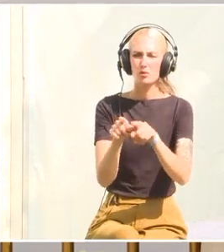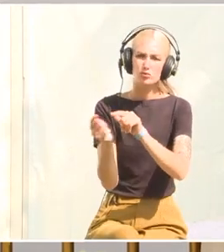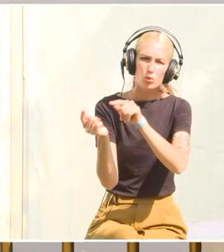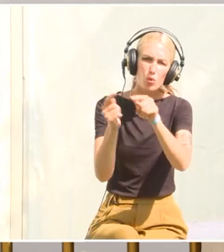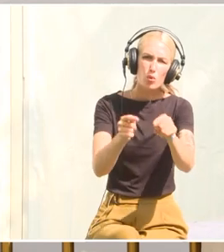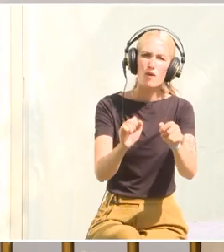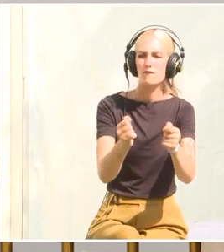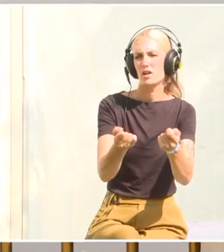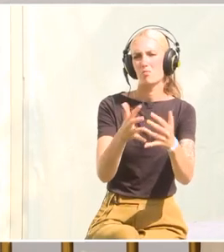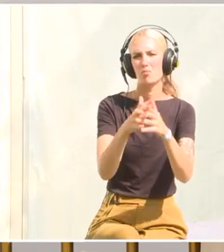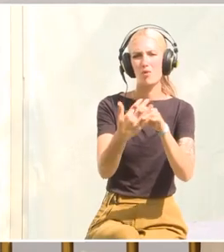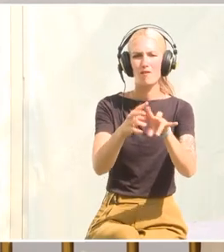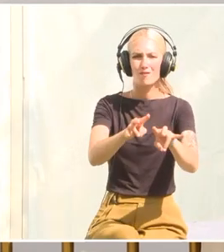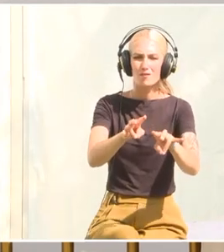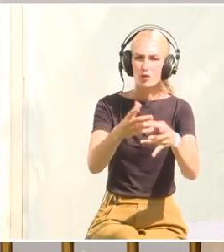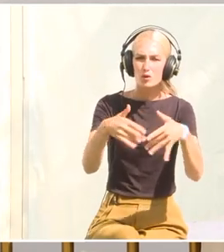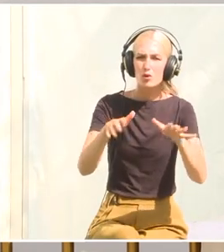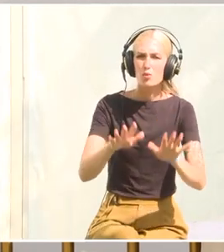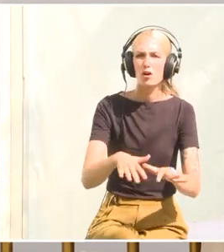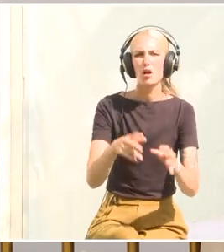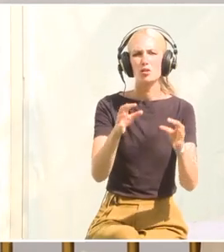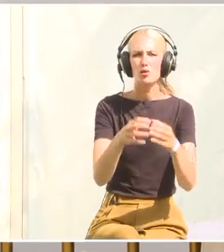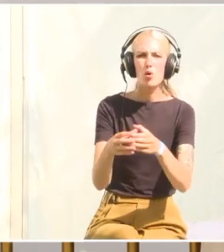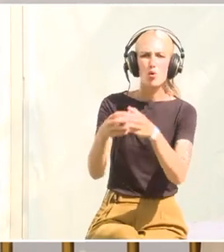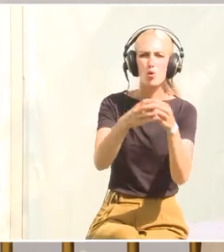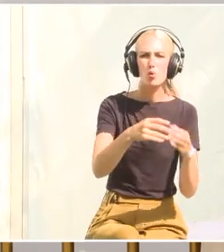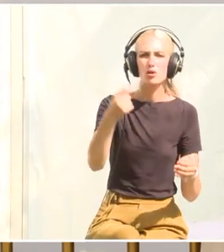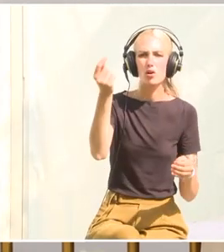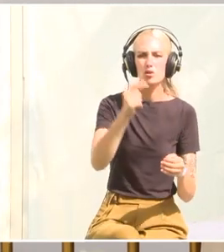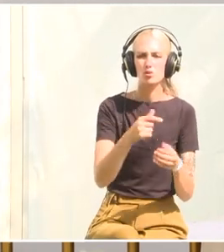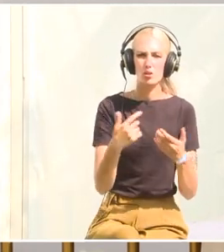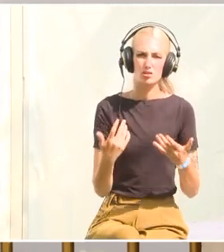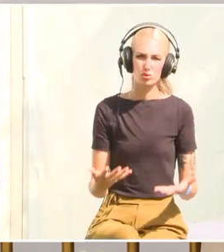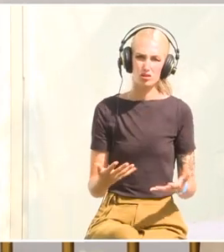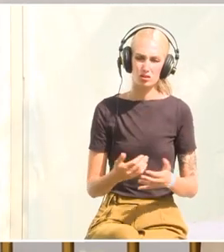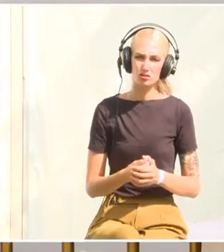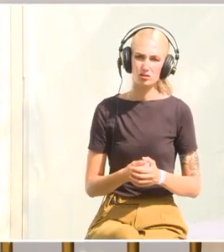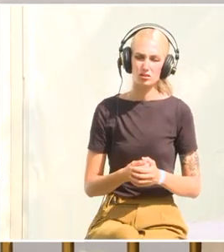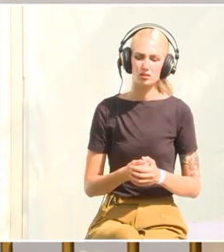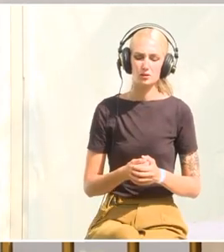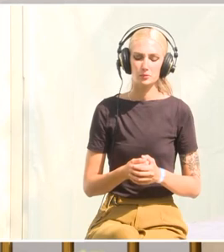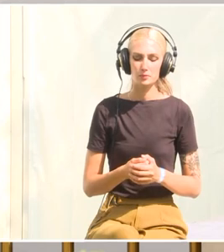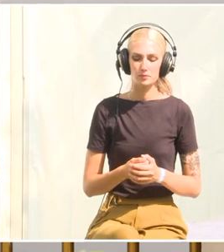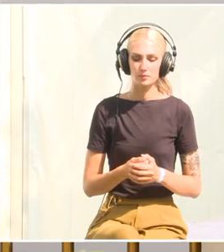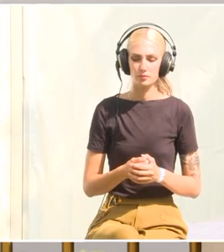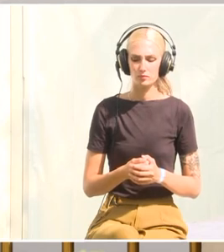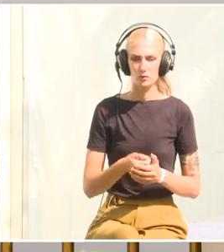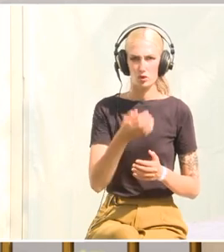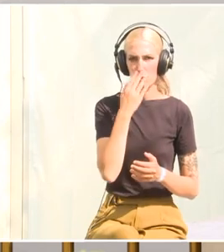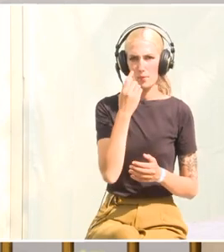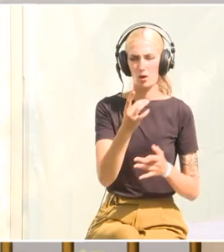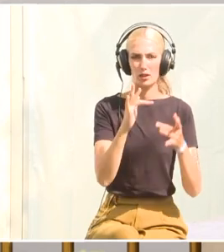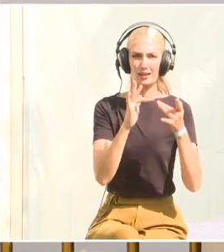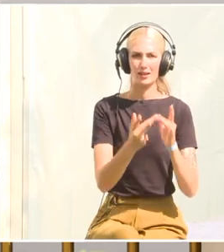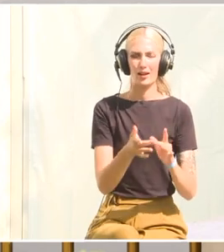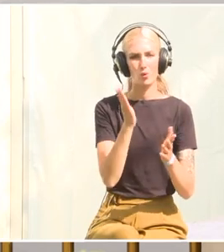could work together and have the good connection. And maybe not only this comes out that you have the good internet and you